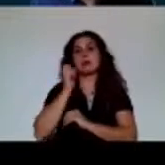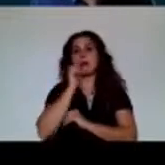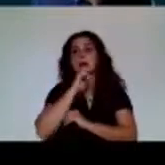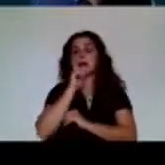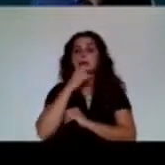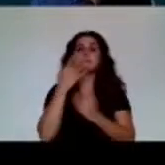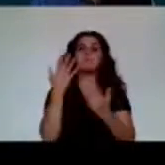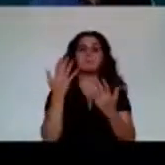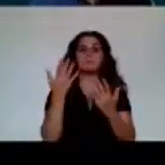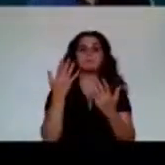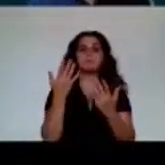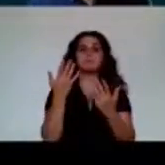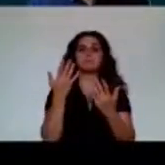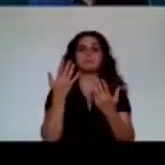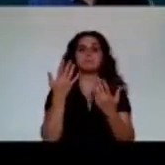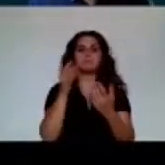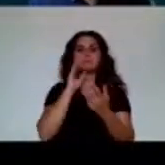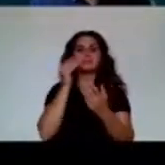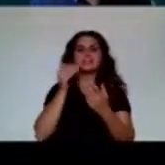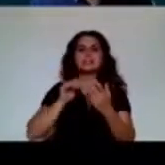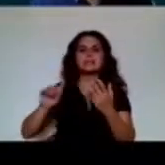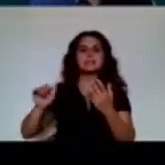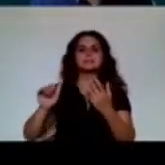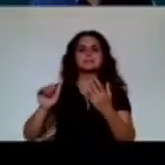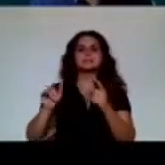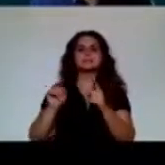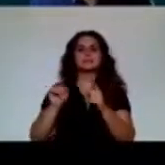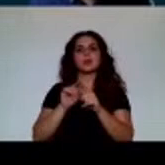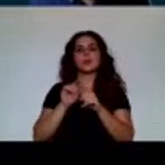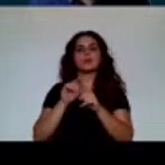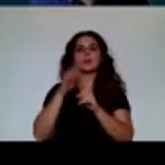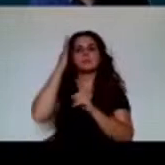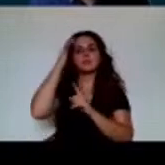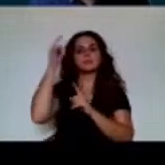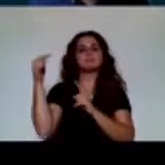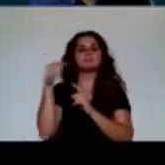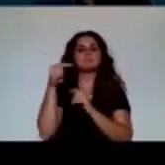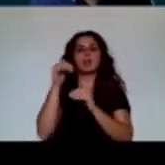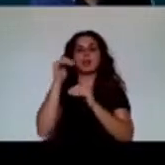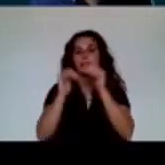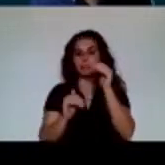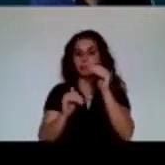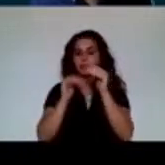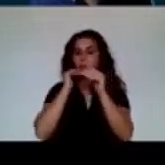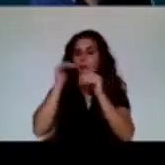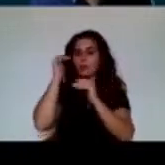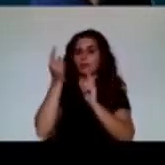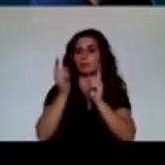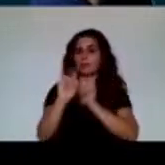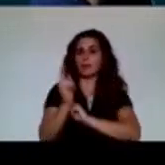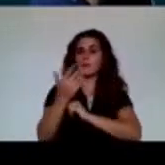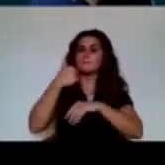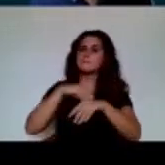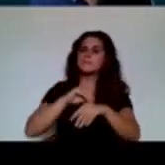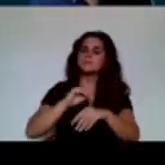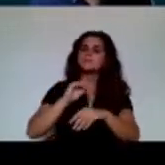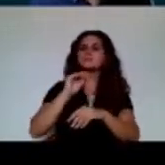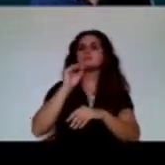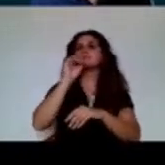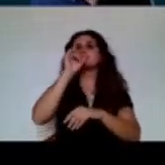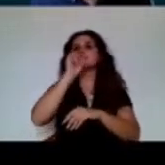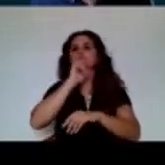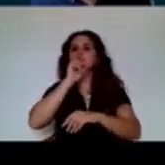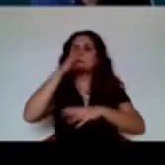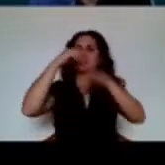maybe children are not getting less prejudice with age, but maybe they have learned that it's actually